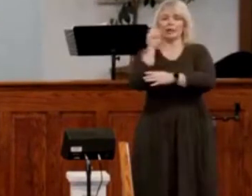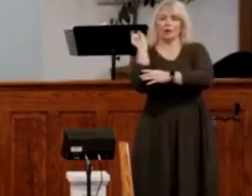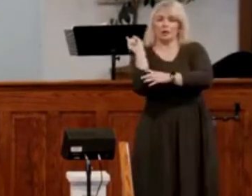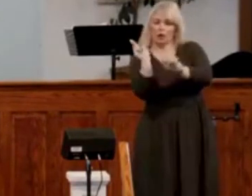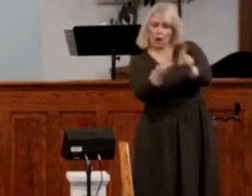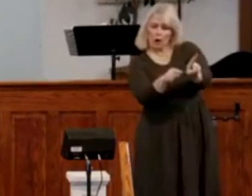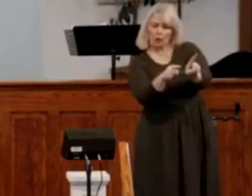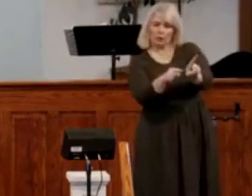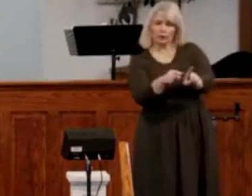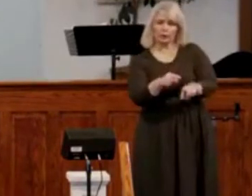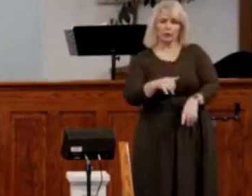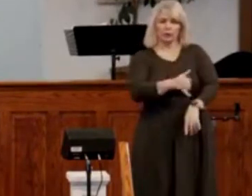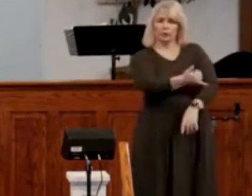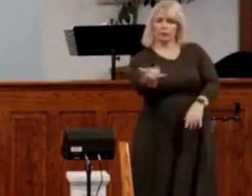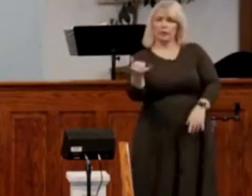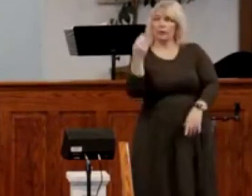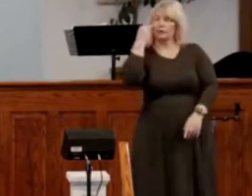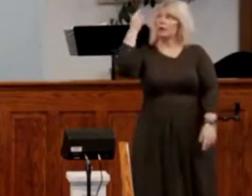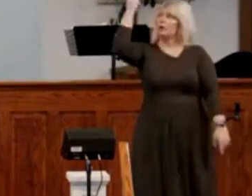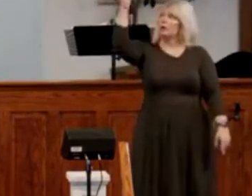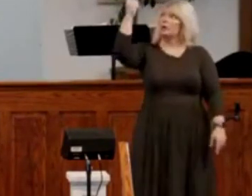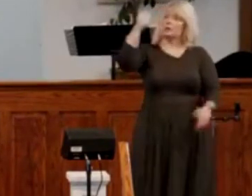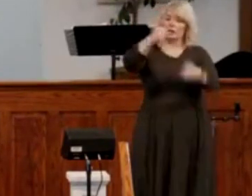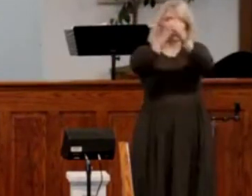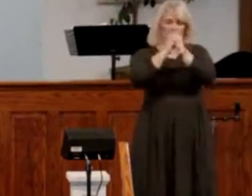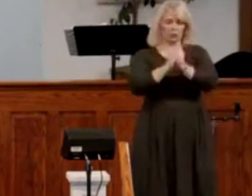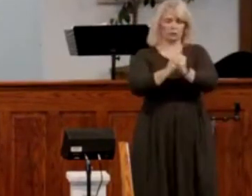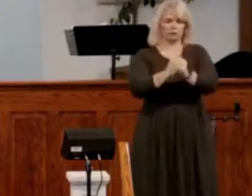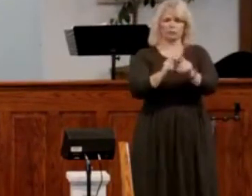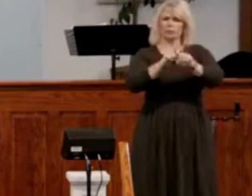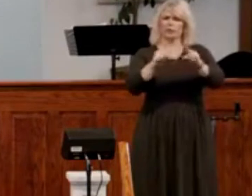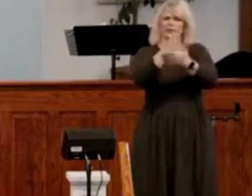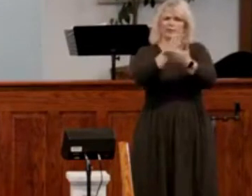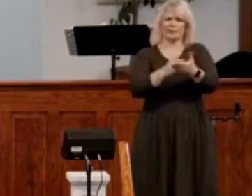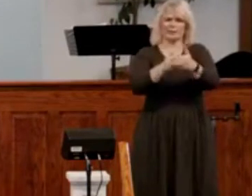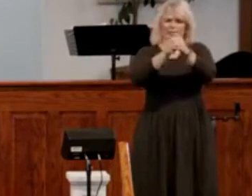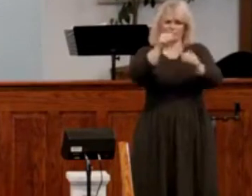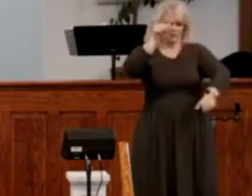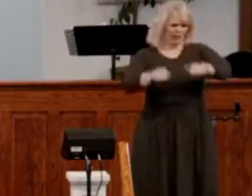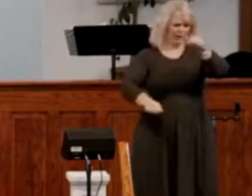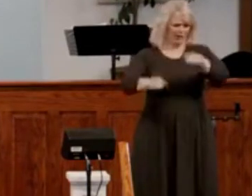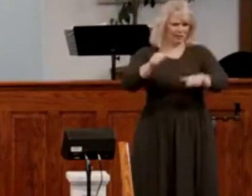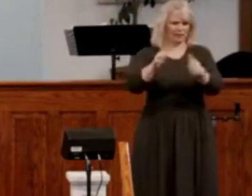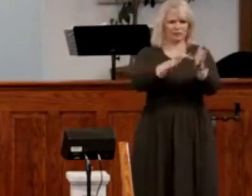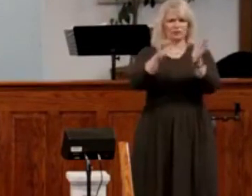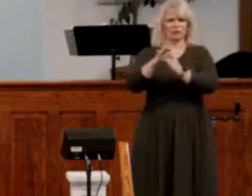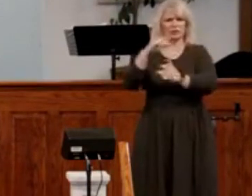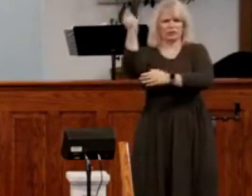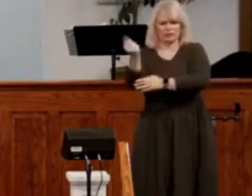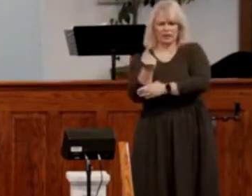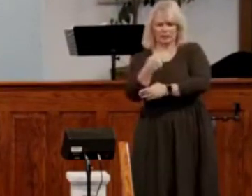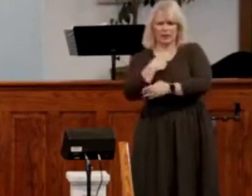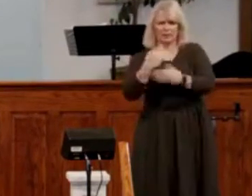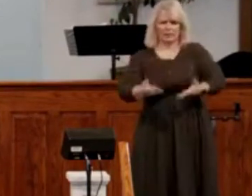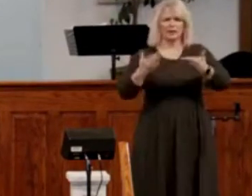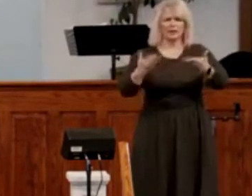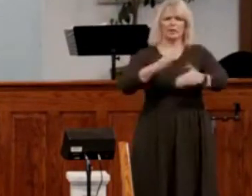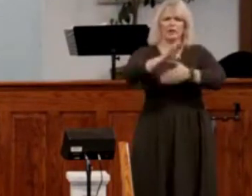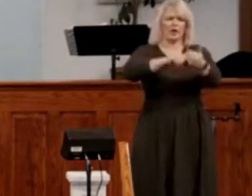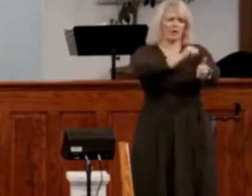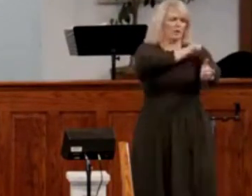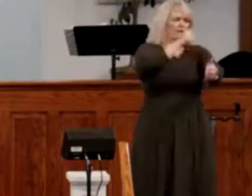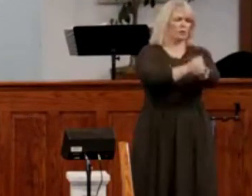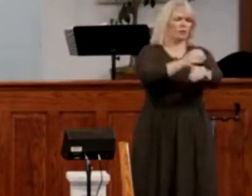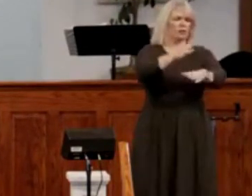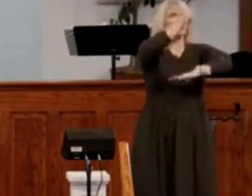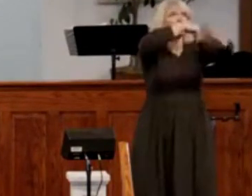When they saw him, they worshipped him, but some of them doubted. Jesus came and told his disciples, I have been given all authority in heaven and